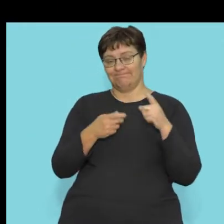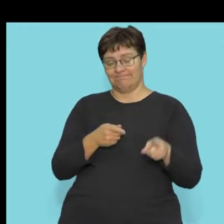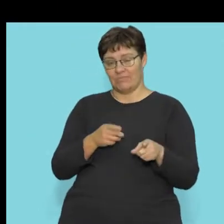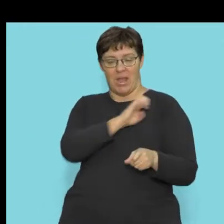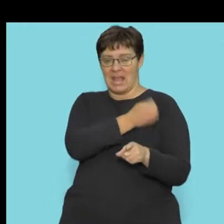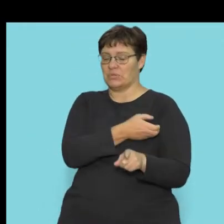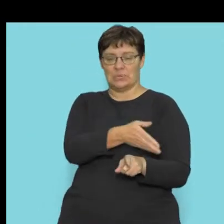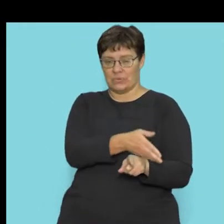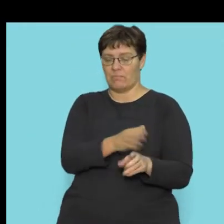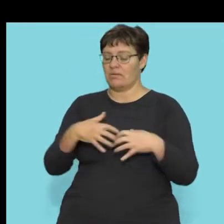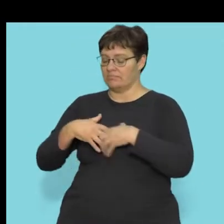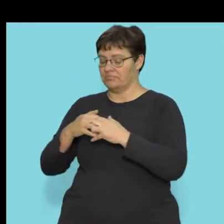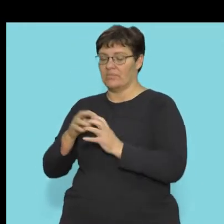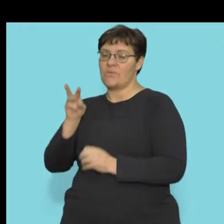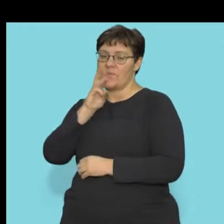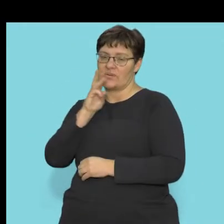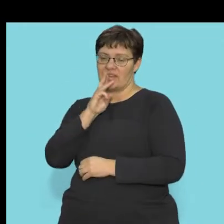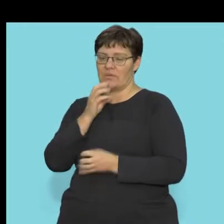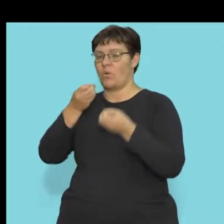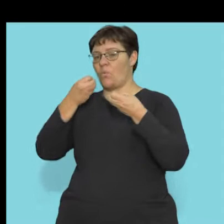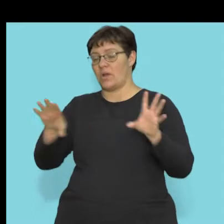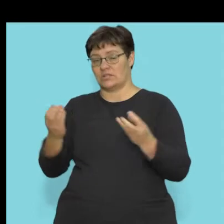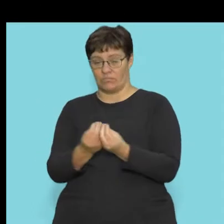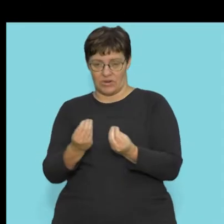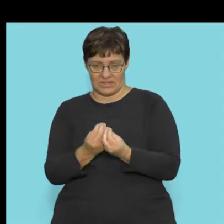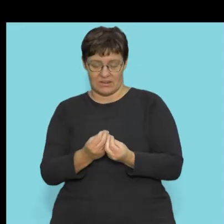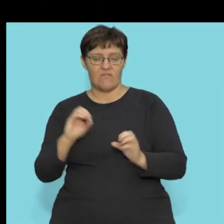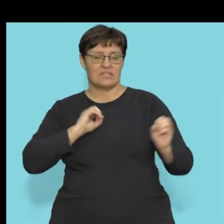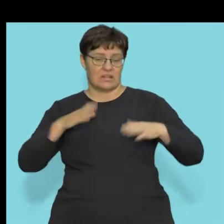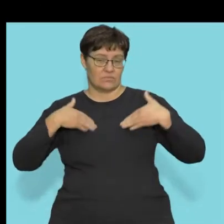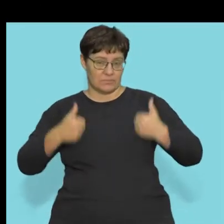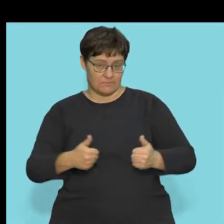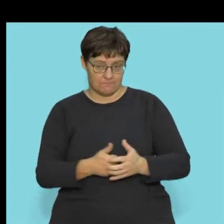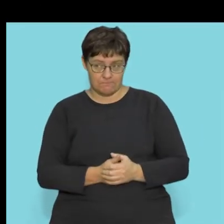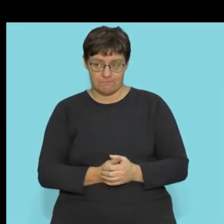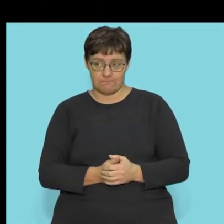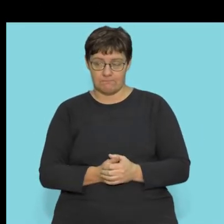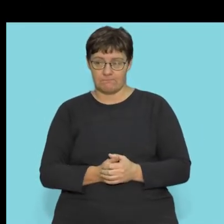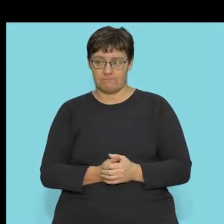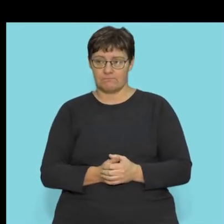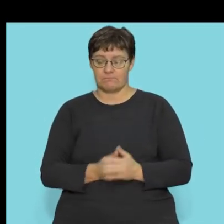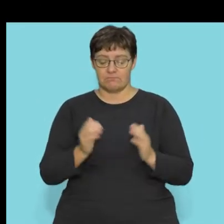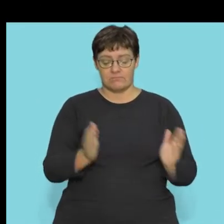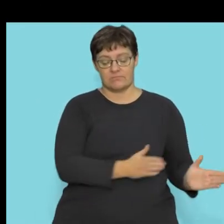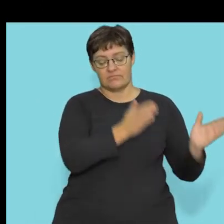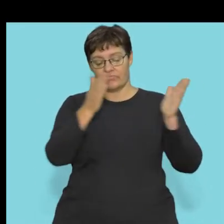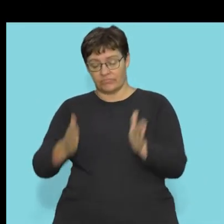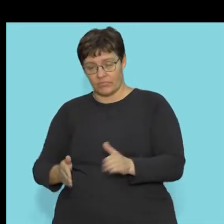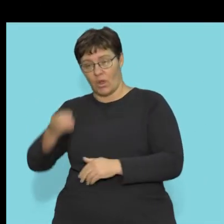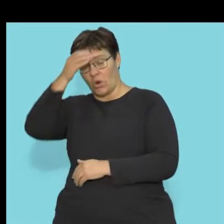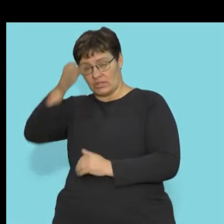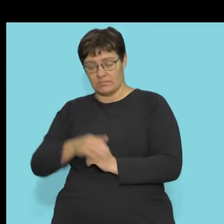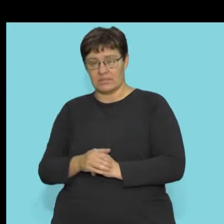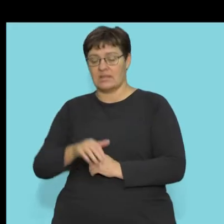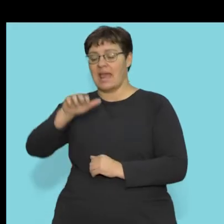de-energized hydrogen atoms to form water, which is a waste product of cellular respiration. The next concept that